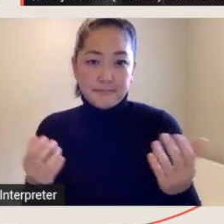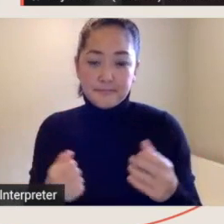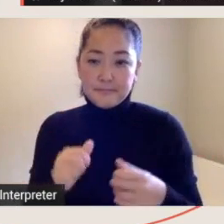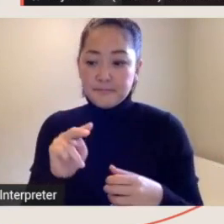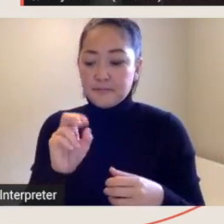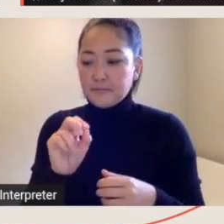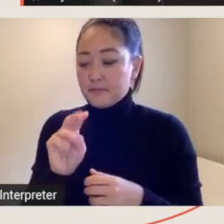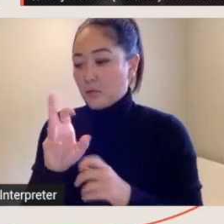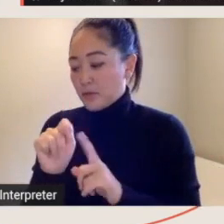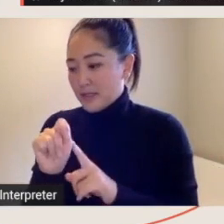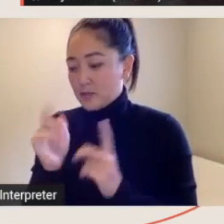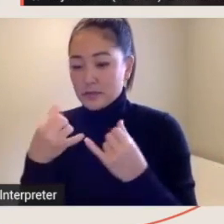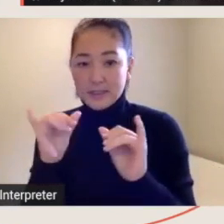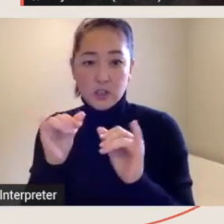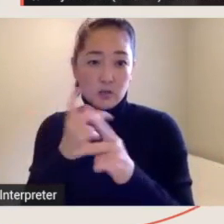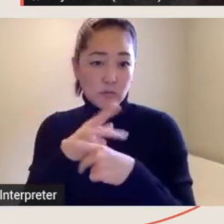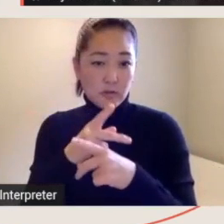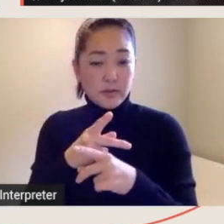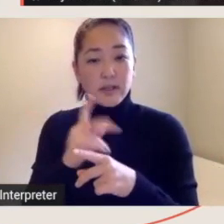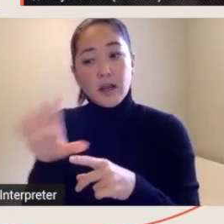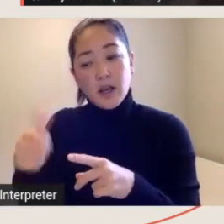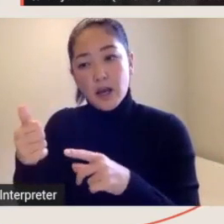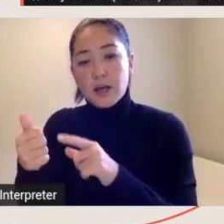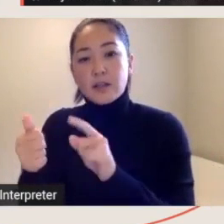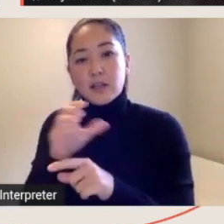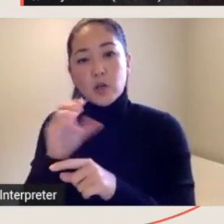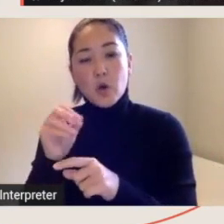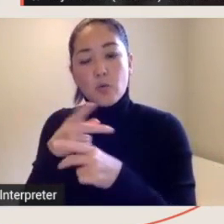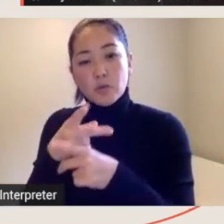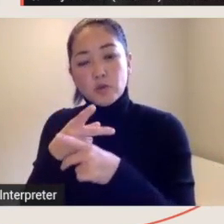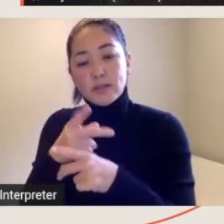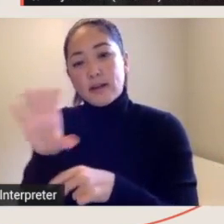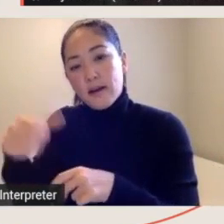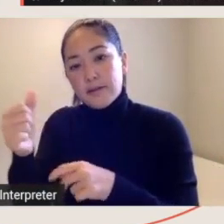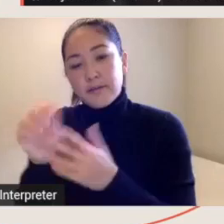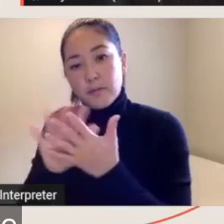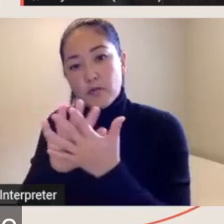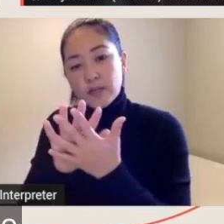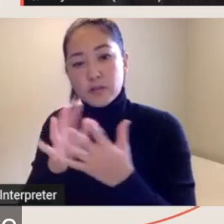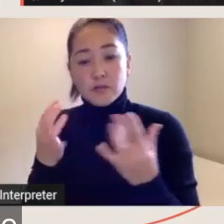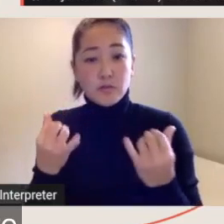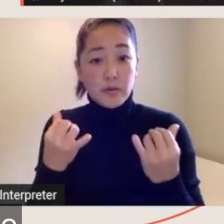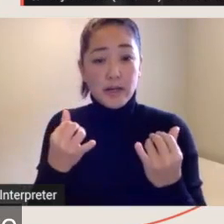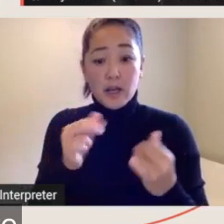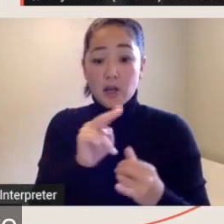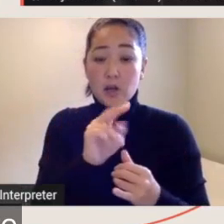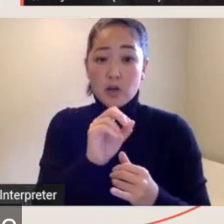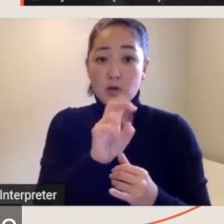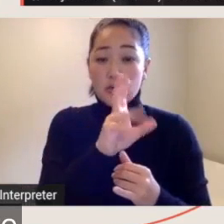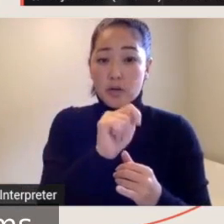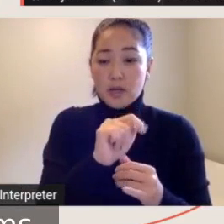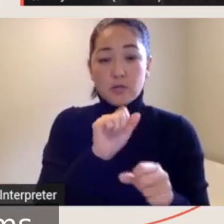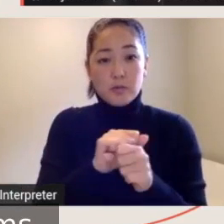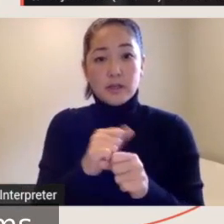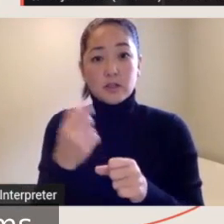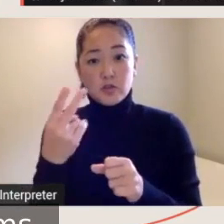No Cut, I mean, we are also producing other filmmakers' film, co-producing. So at the moment we are working on, as No